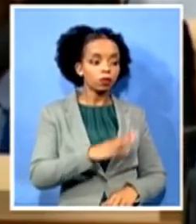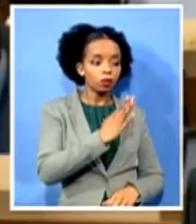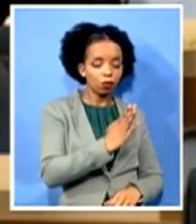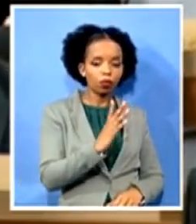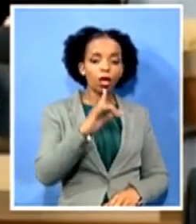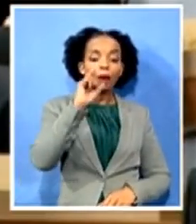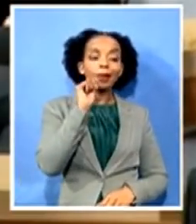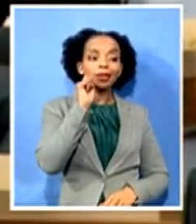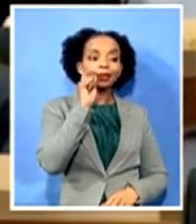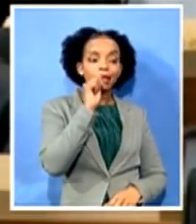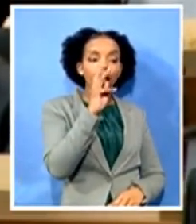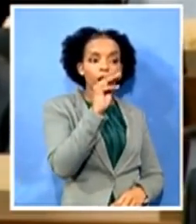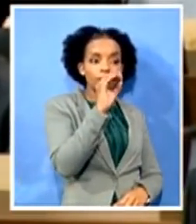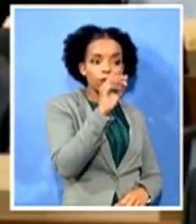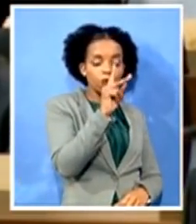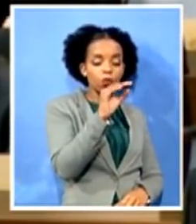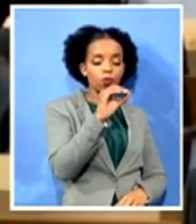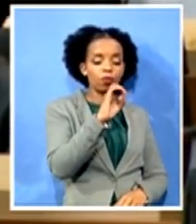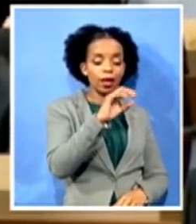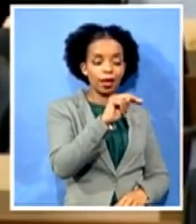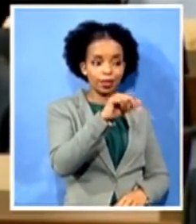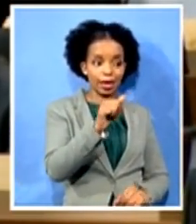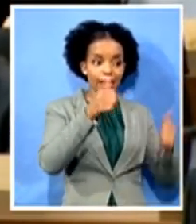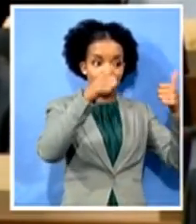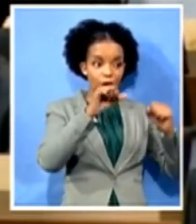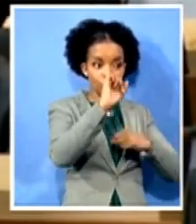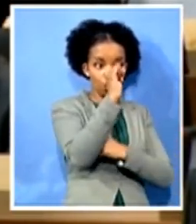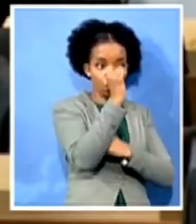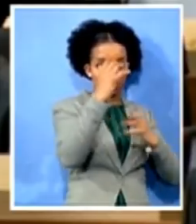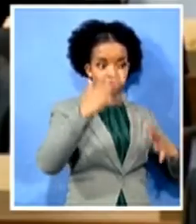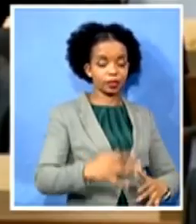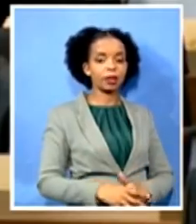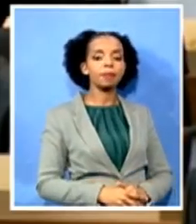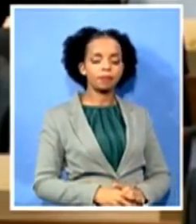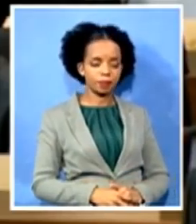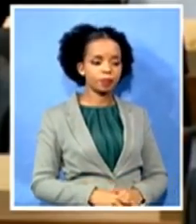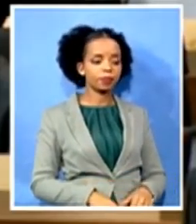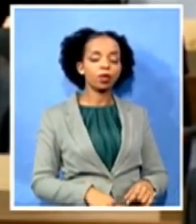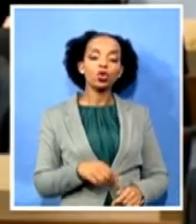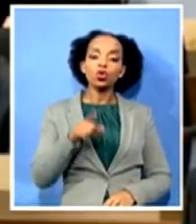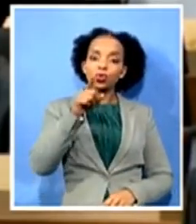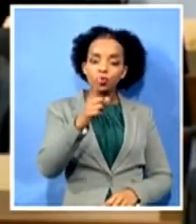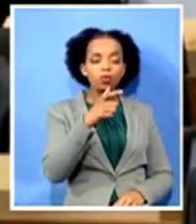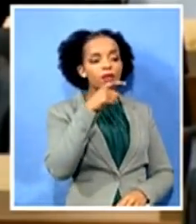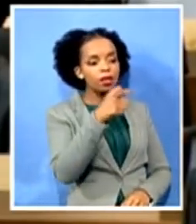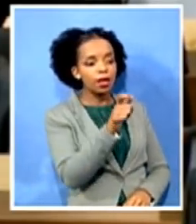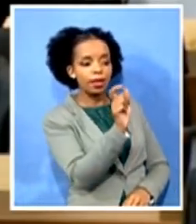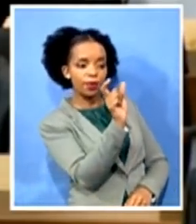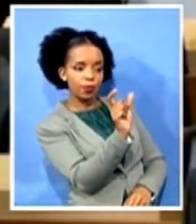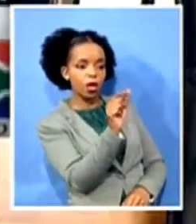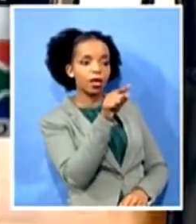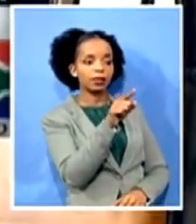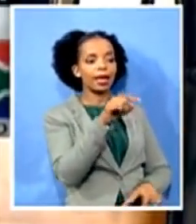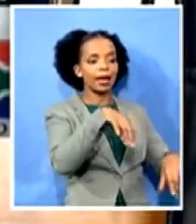he was, to use the term, accountable in terms of the Public Finance Management Act for what happened under his watch,